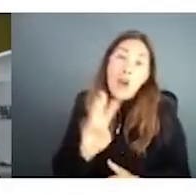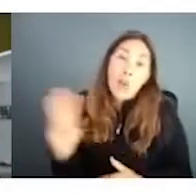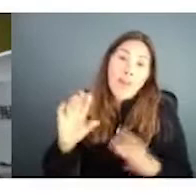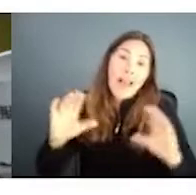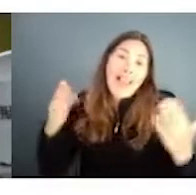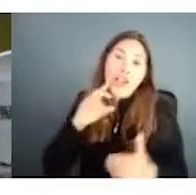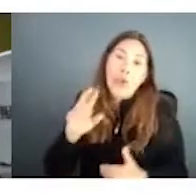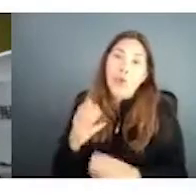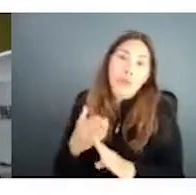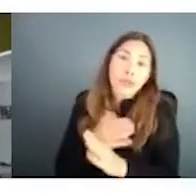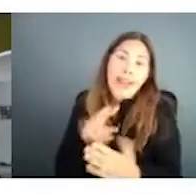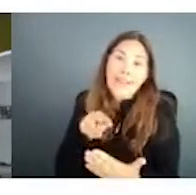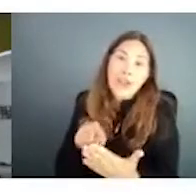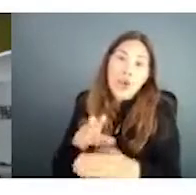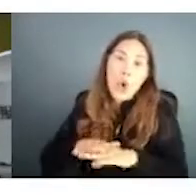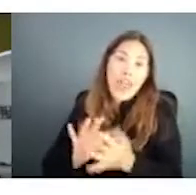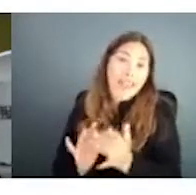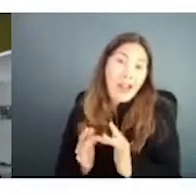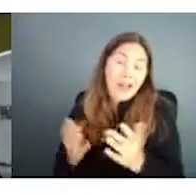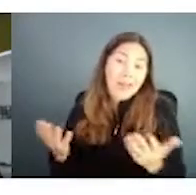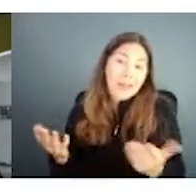preview that online.